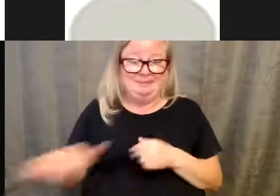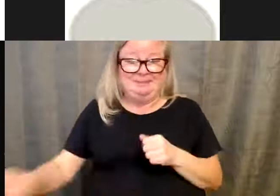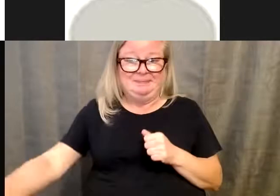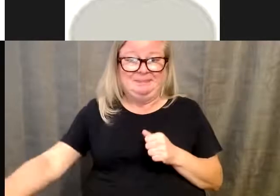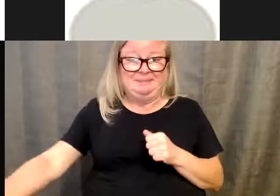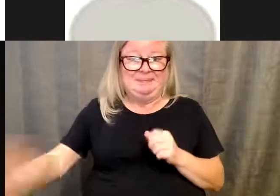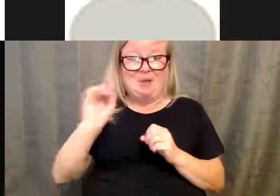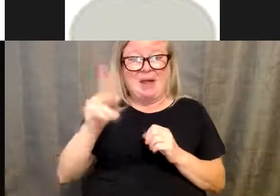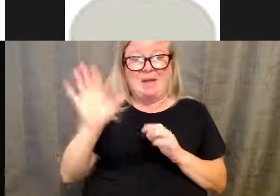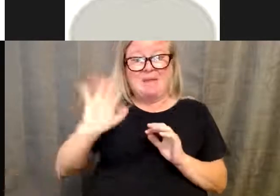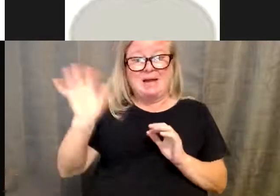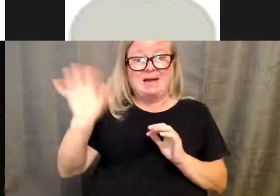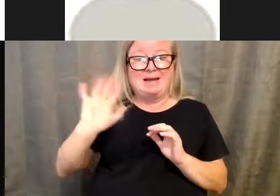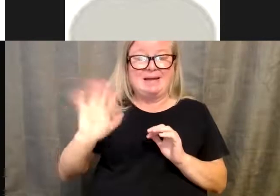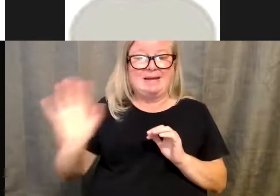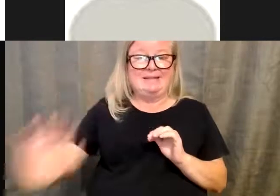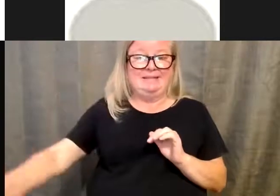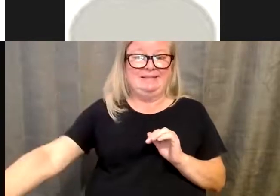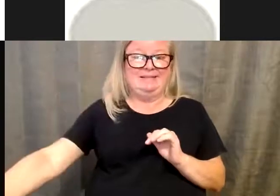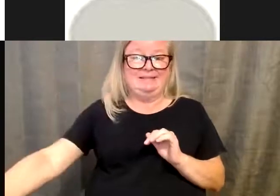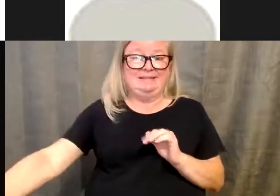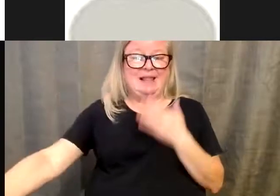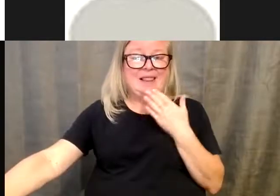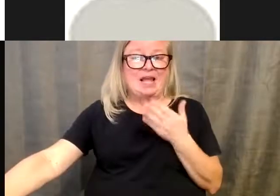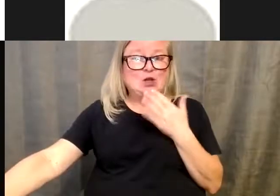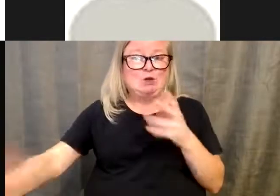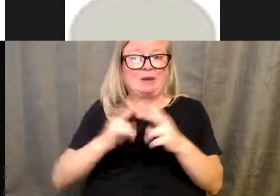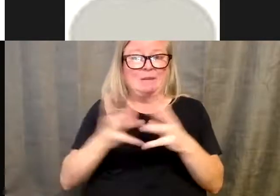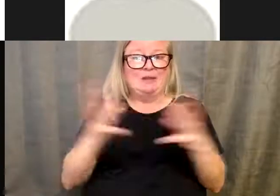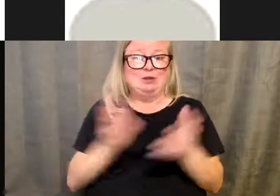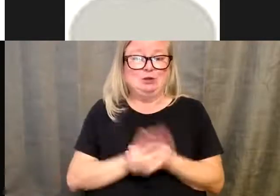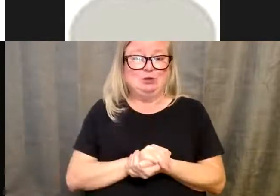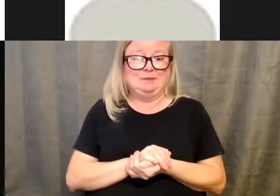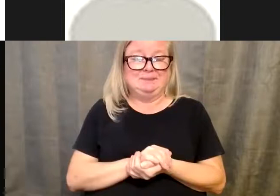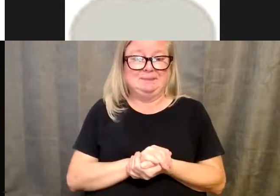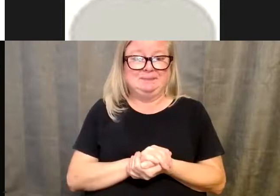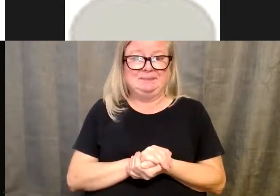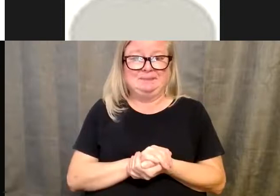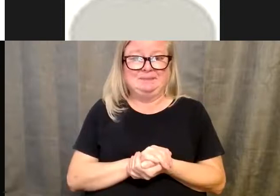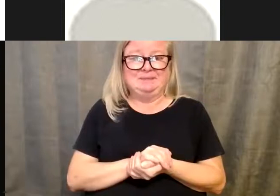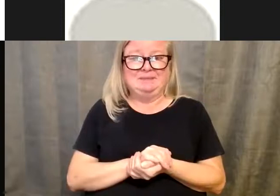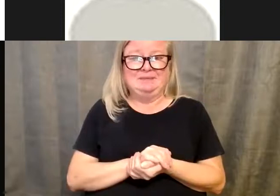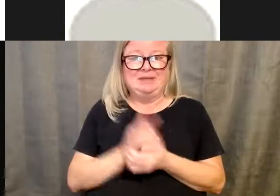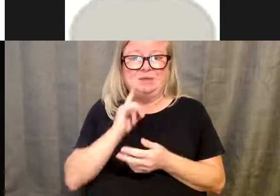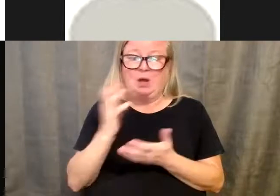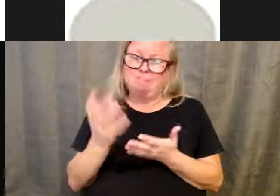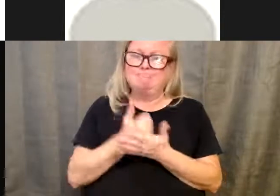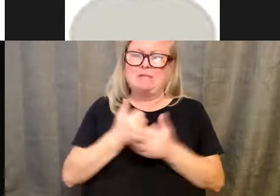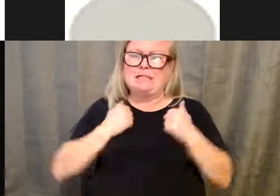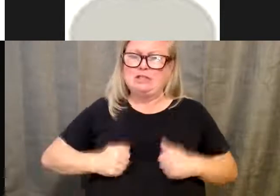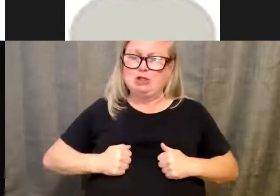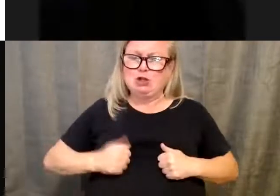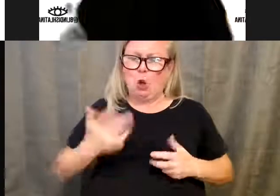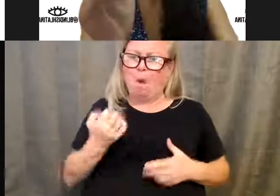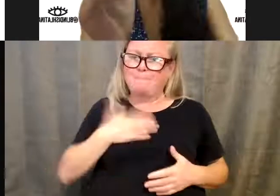Okay, bye-bye. Bye. Thank you so much. I'm gonna get those t-shirts. Yeah, I'm